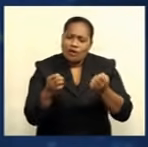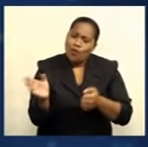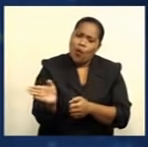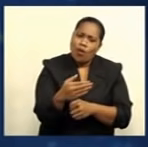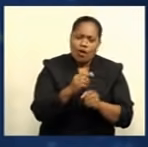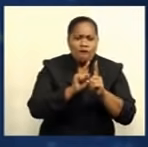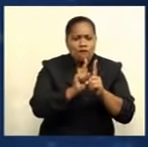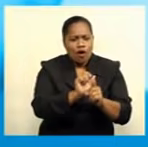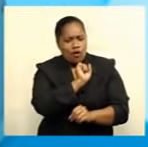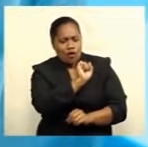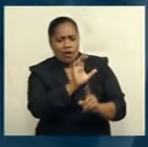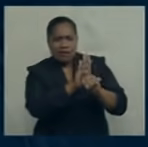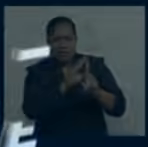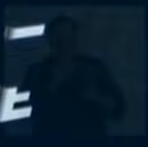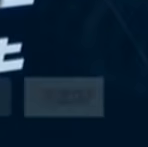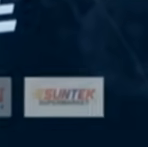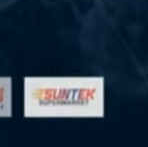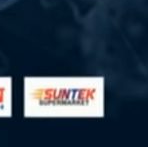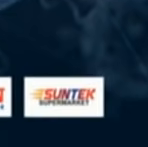his example.